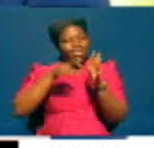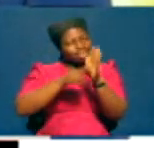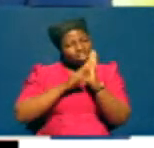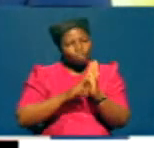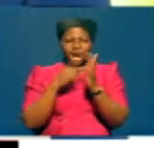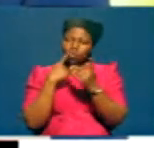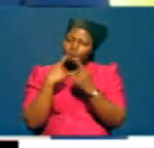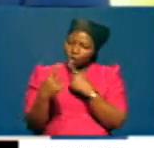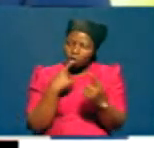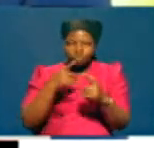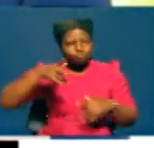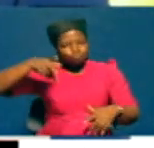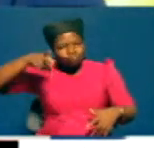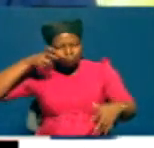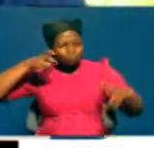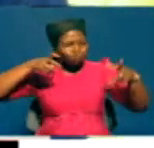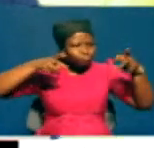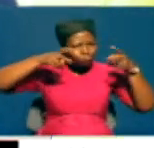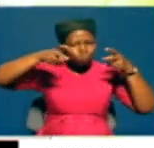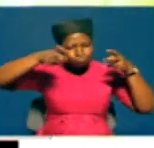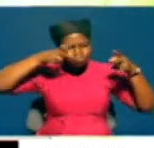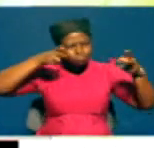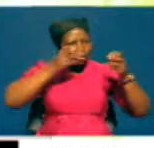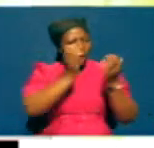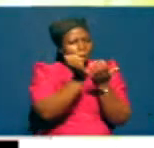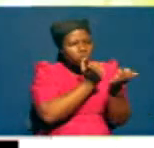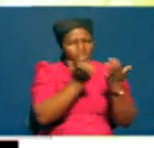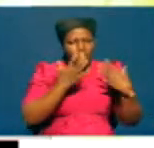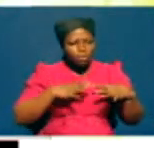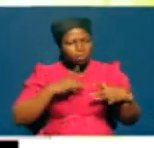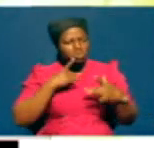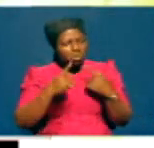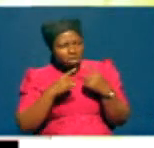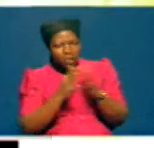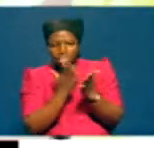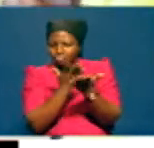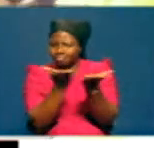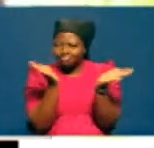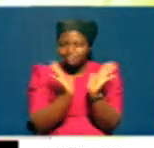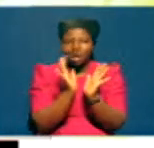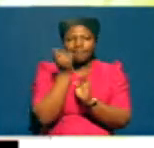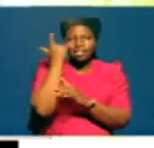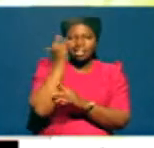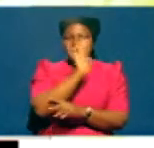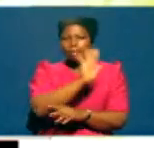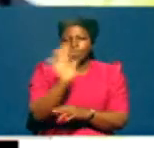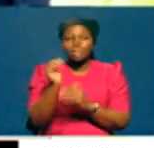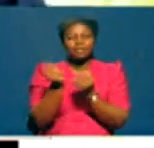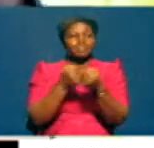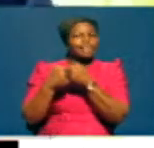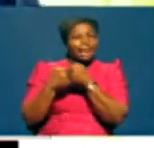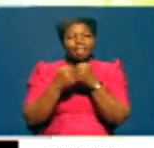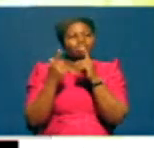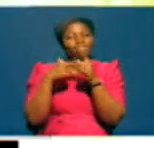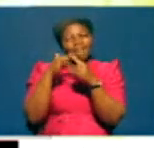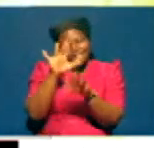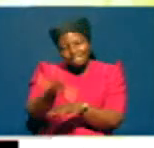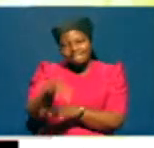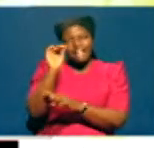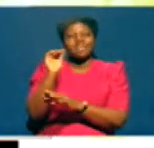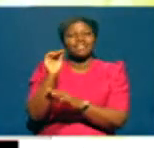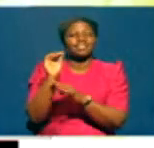listening to the people who are doing business, talking to them, understanding their challenges, and finding collective solutions.